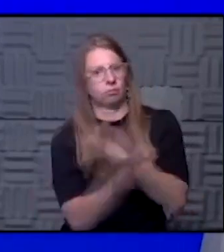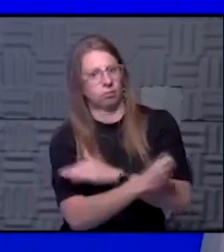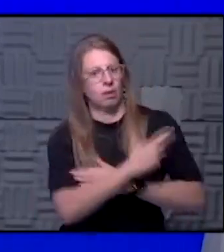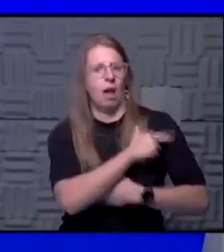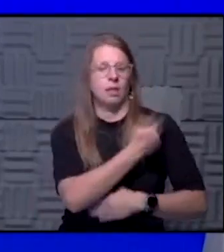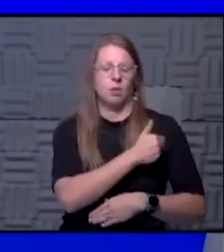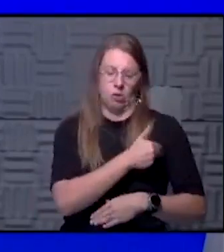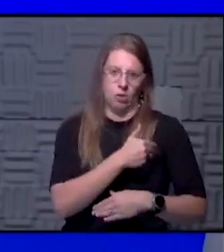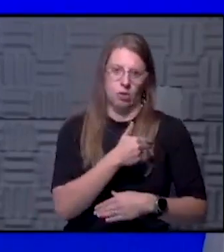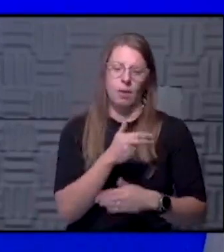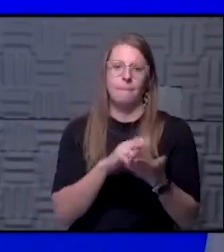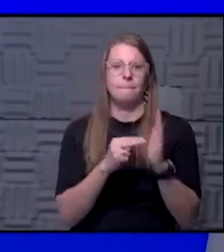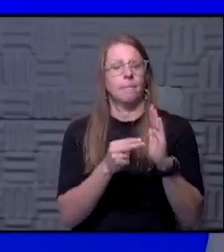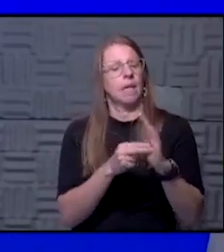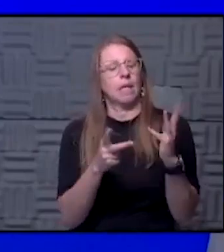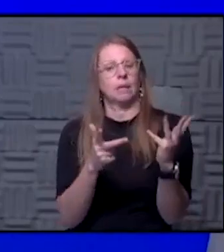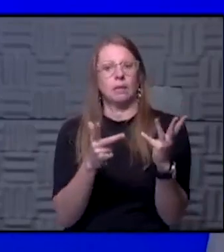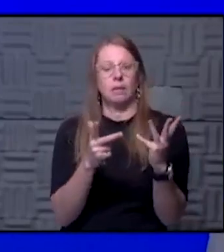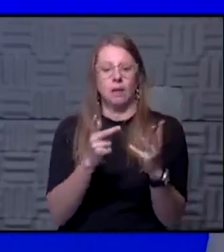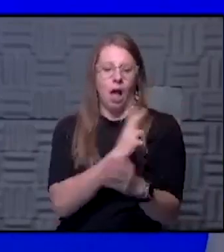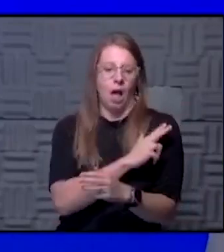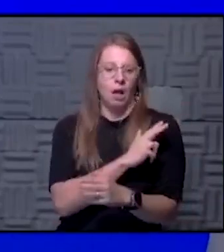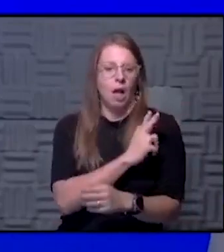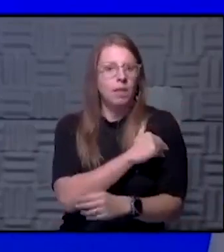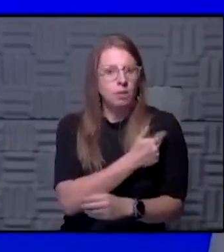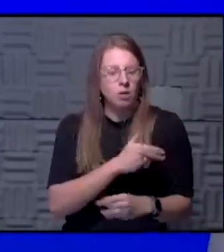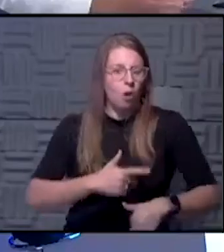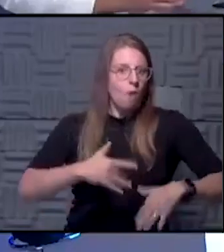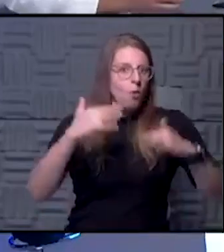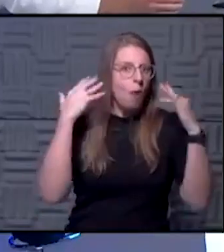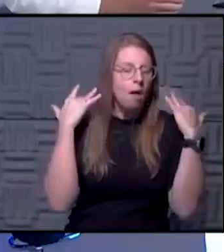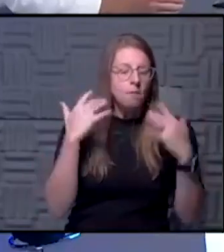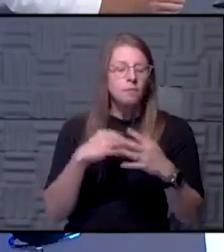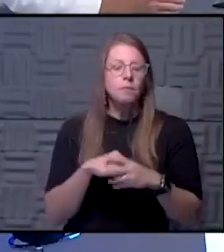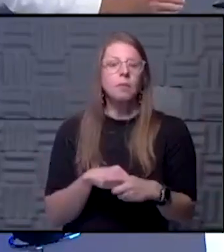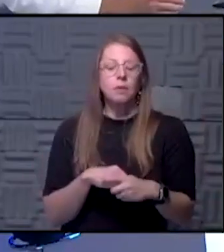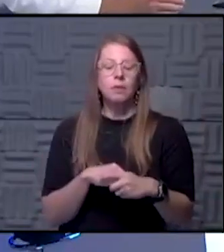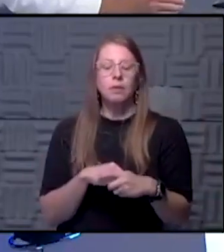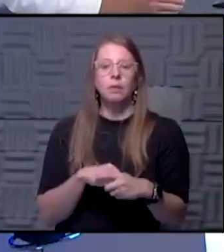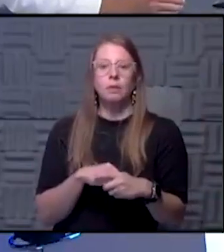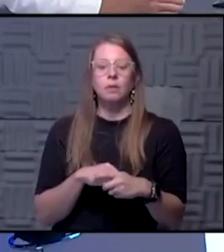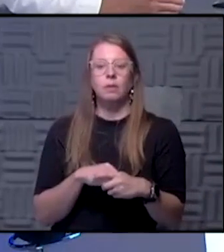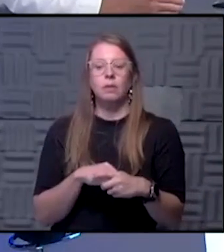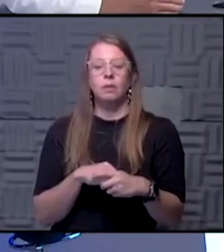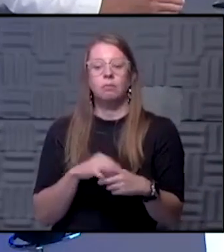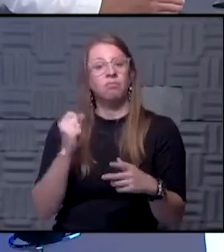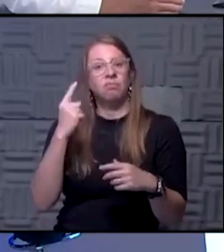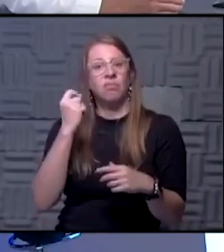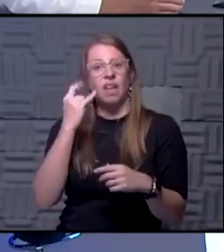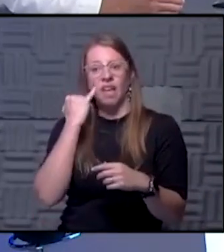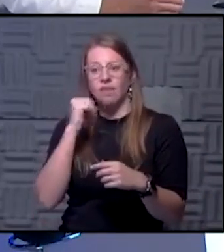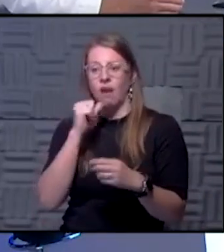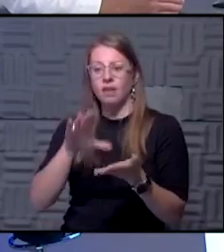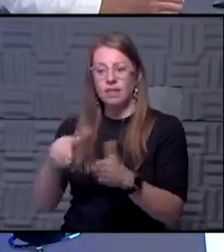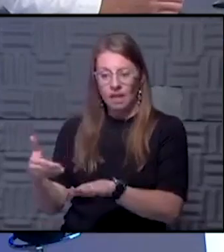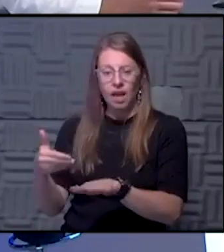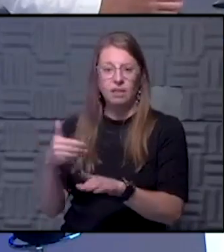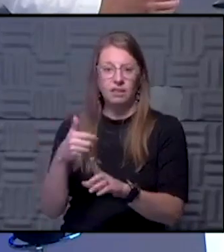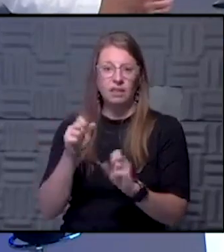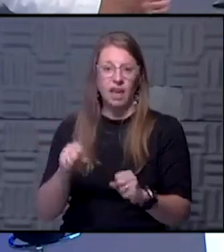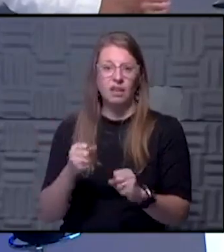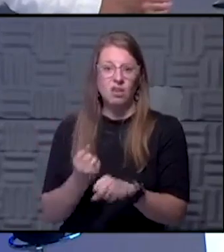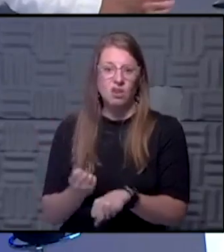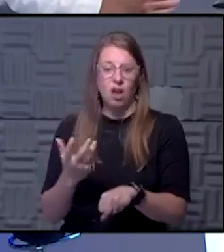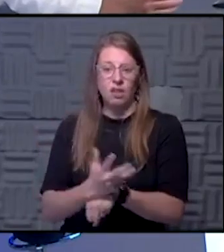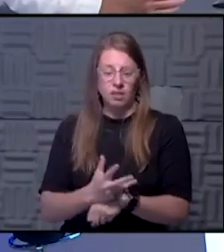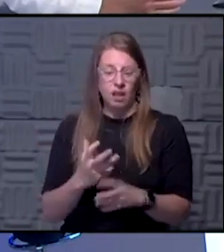and overwhelming of supply chains and overwhelming of healthcare systems. So in that case... And the untold story is that even if you don't die, you can be really disabled by it. So what